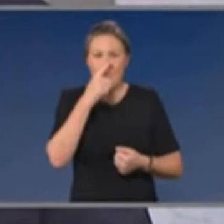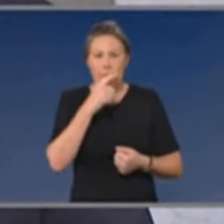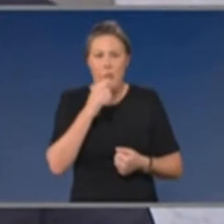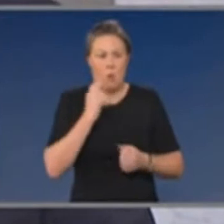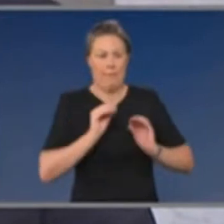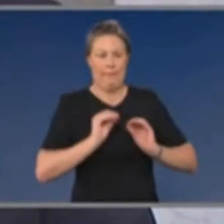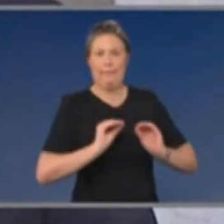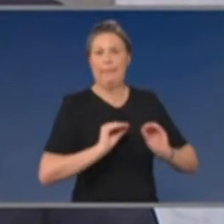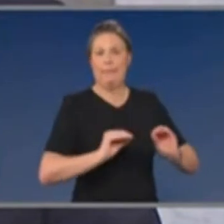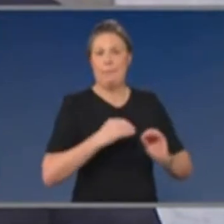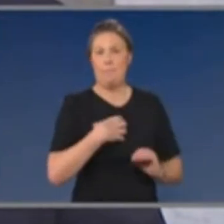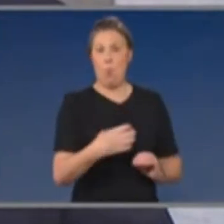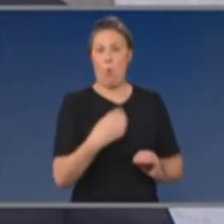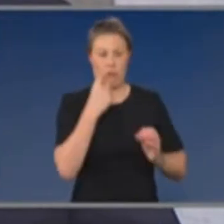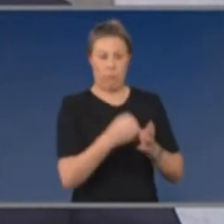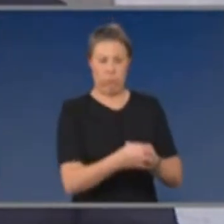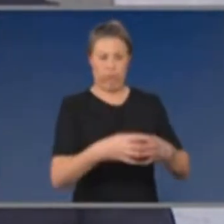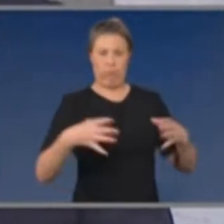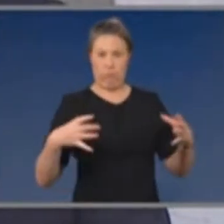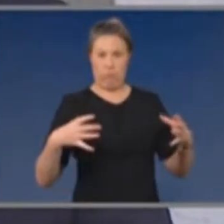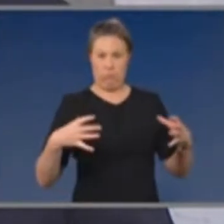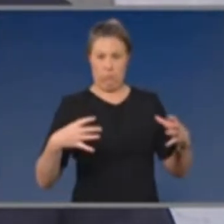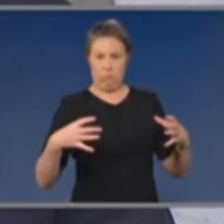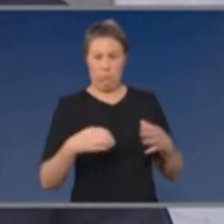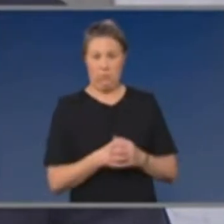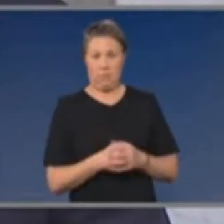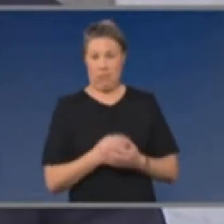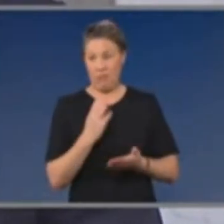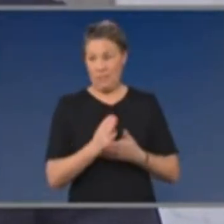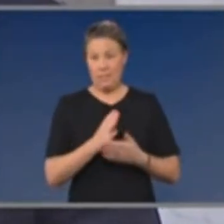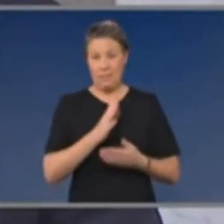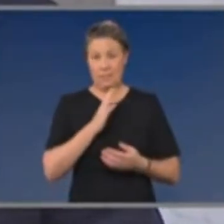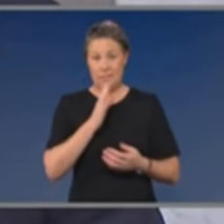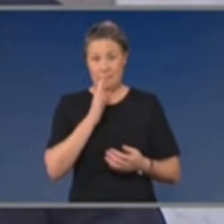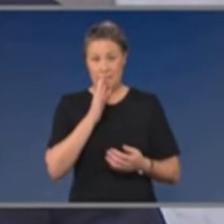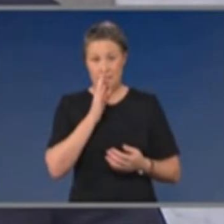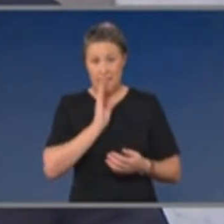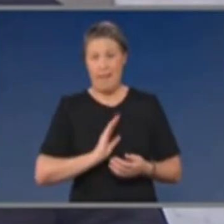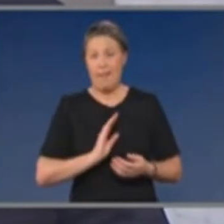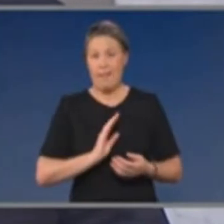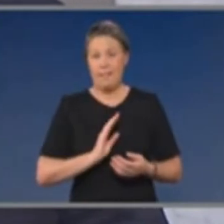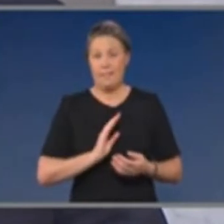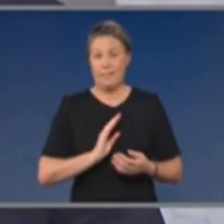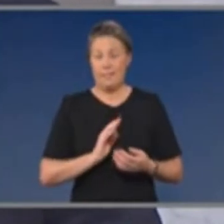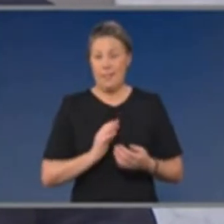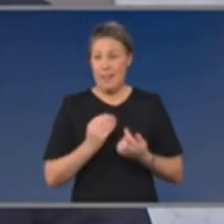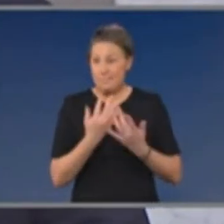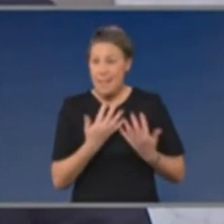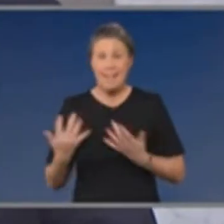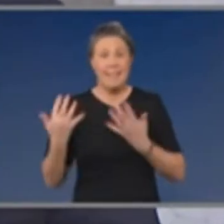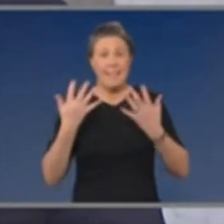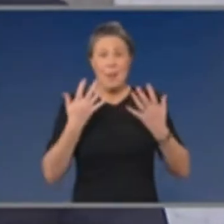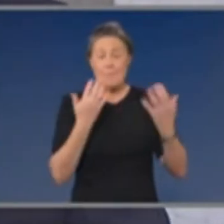those skills. It is sad and it is upsetting for many Australians that the industries